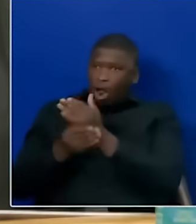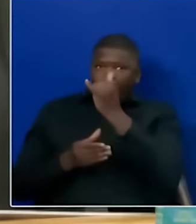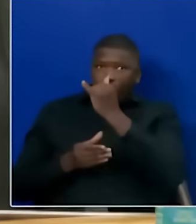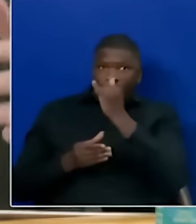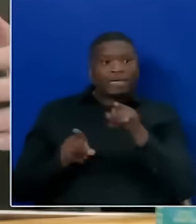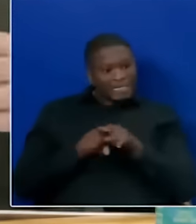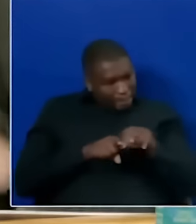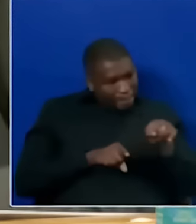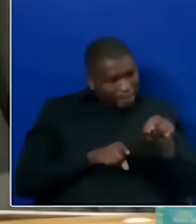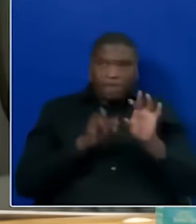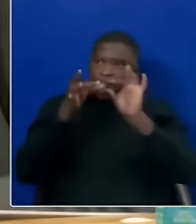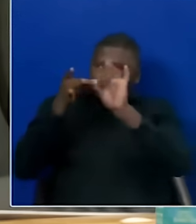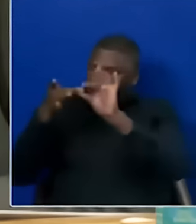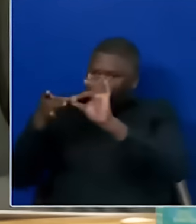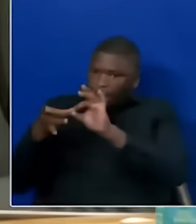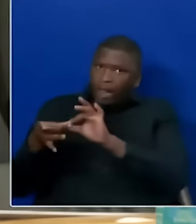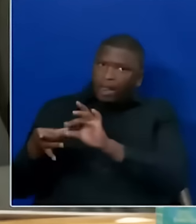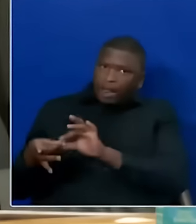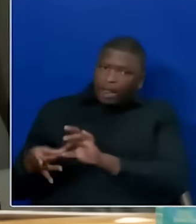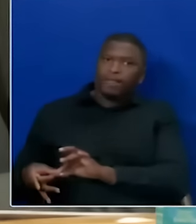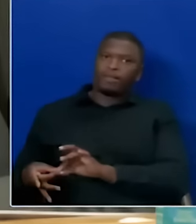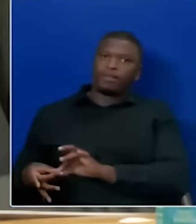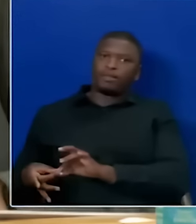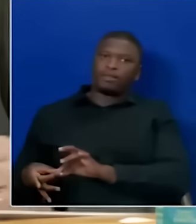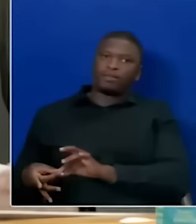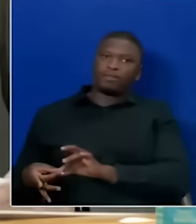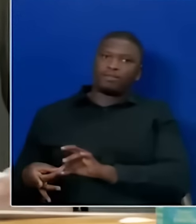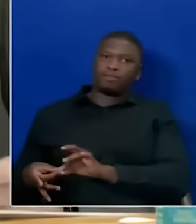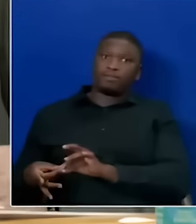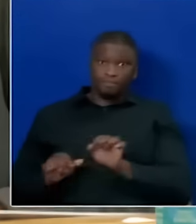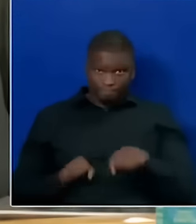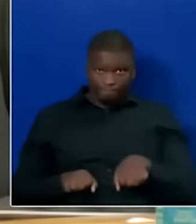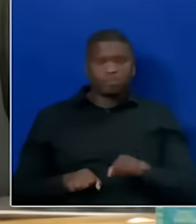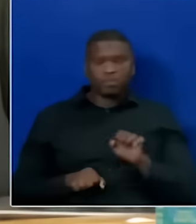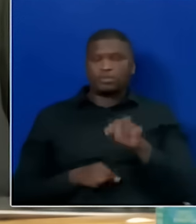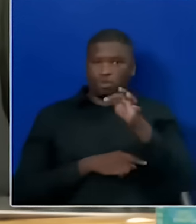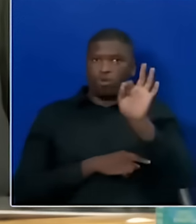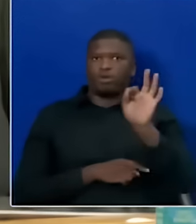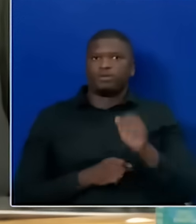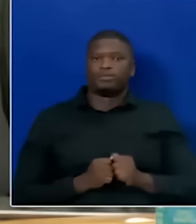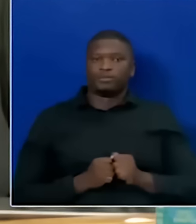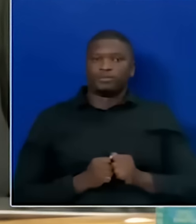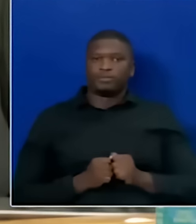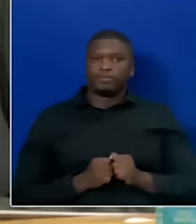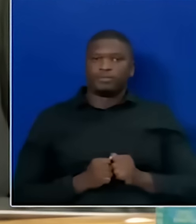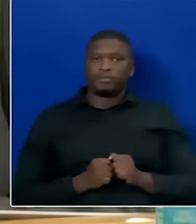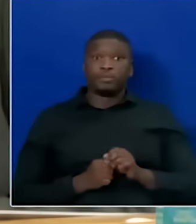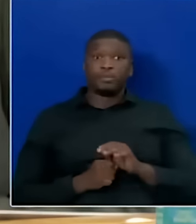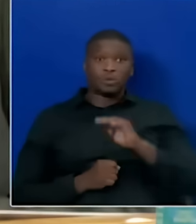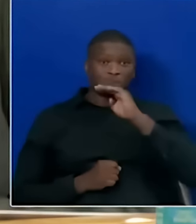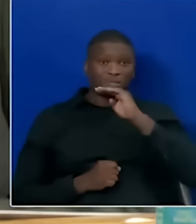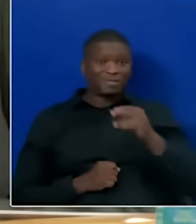from Bramley or Vereniging themselves. That is correct, Commissioners. So this single gun has